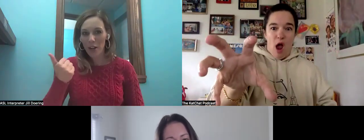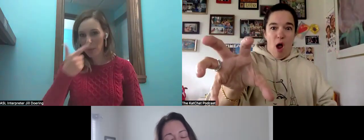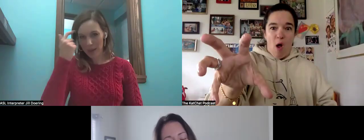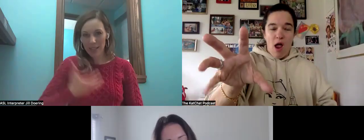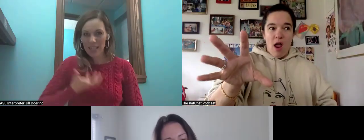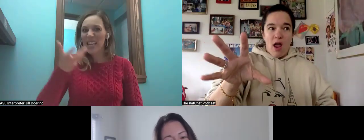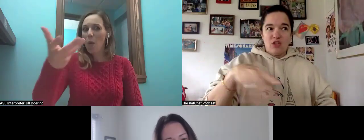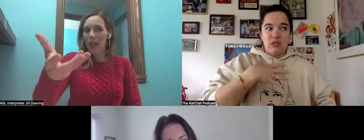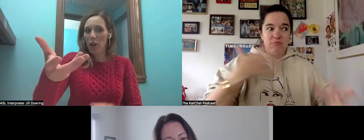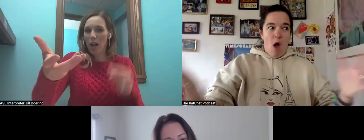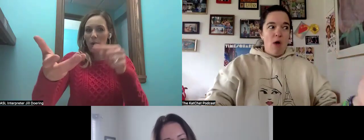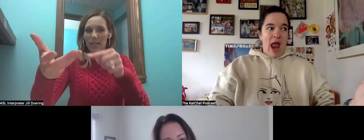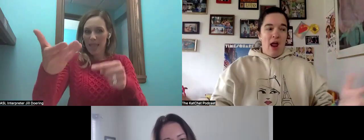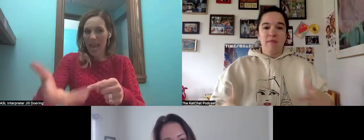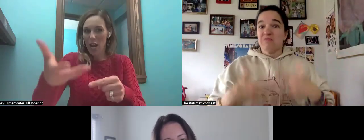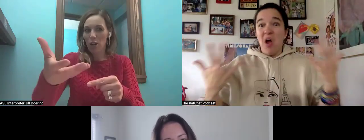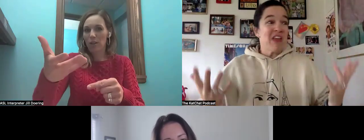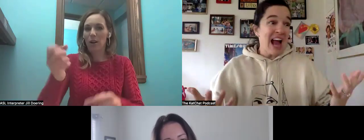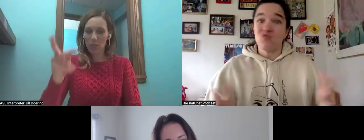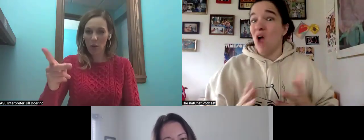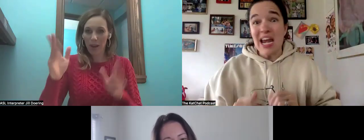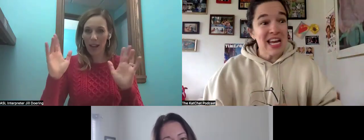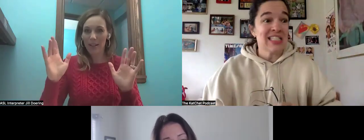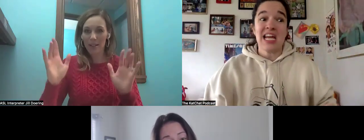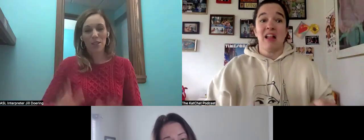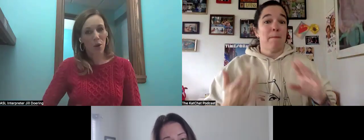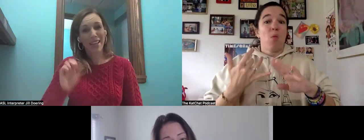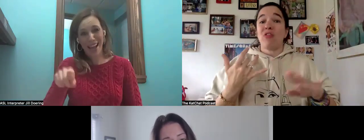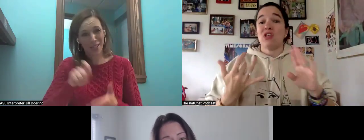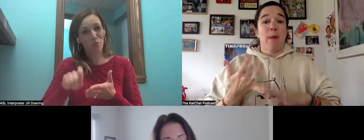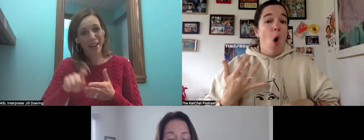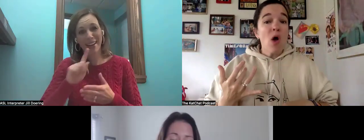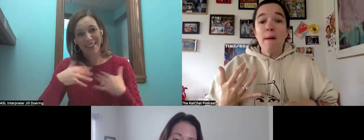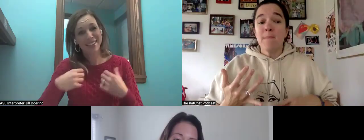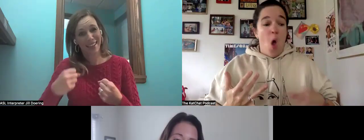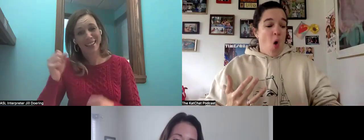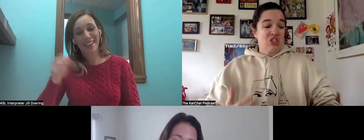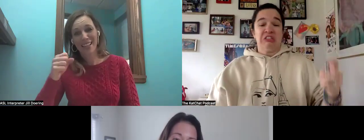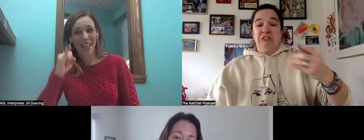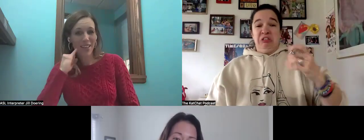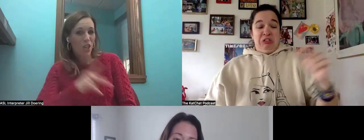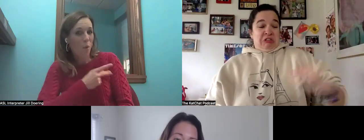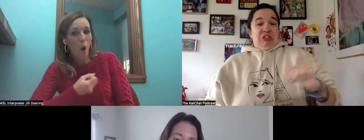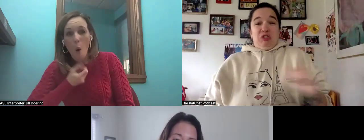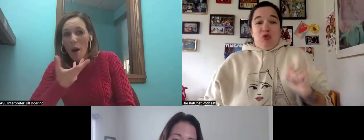there, you know. So, okay. So yeah, writing and healing, whether it's a poem or